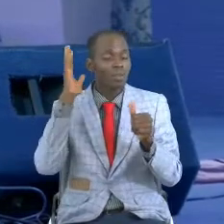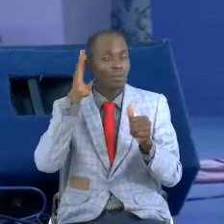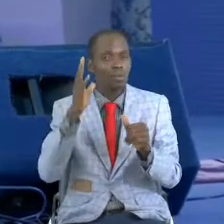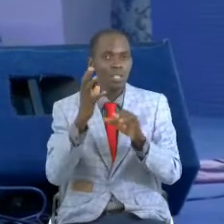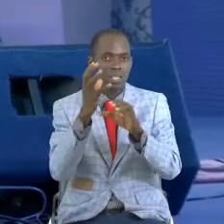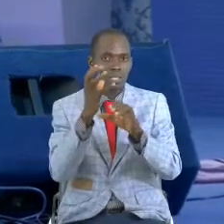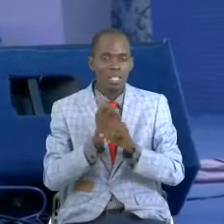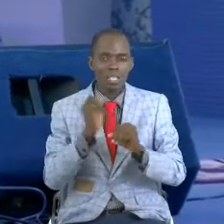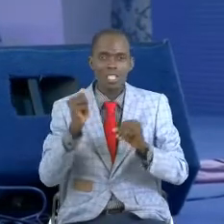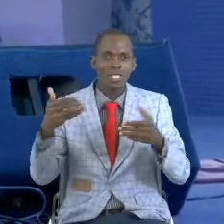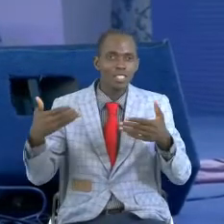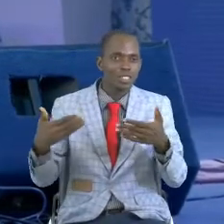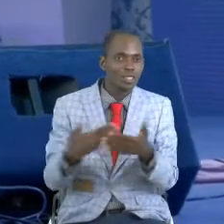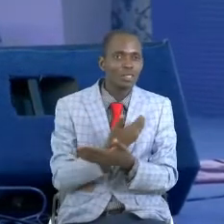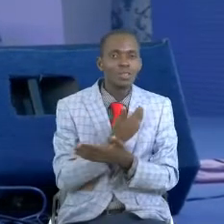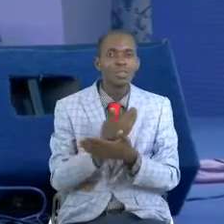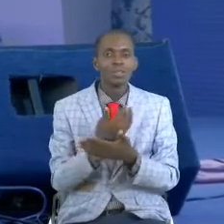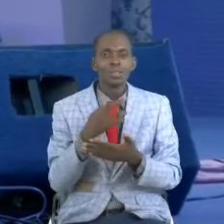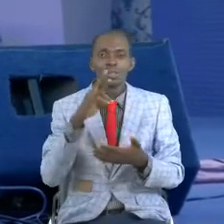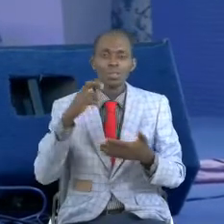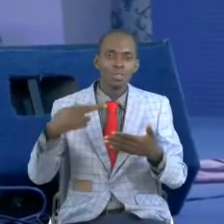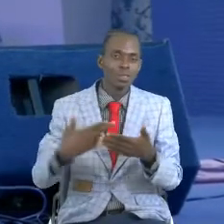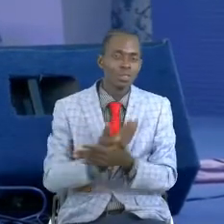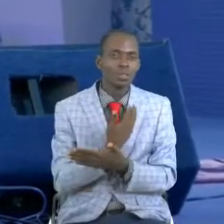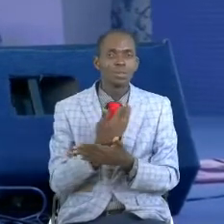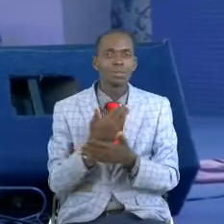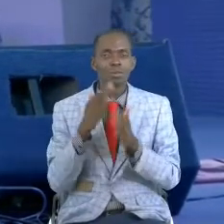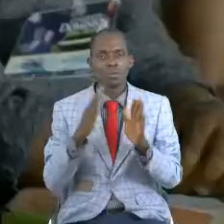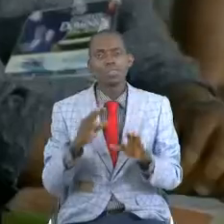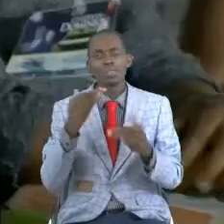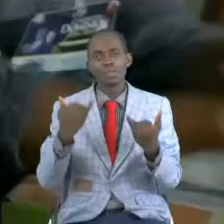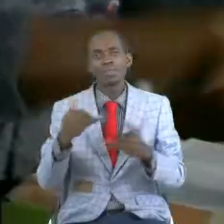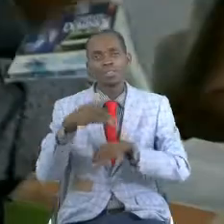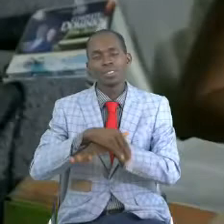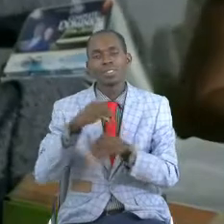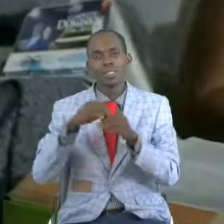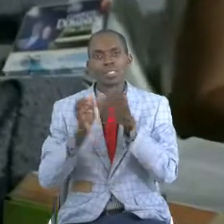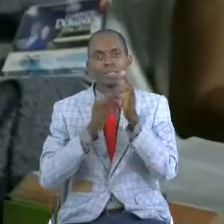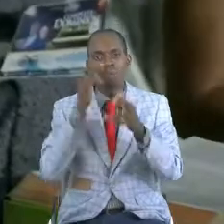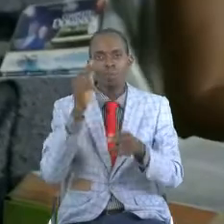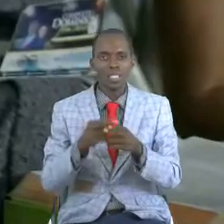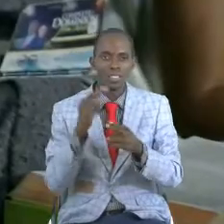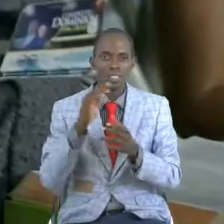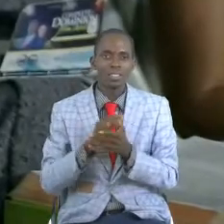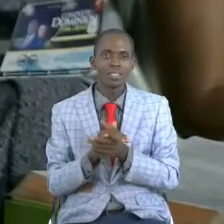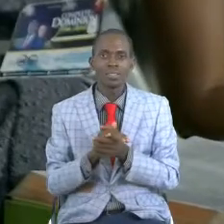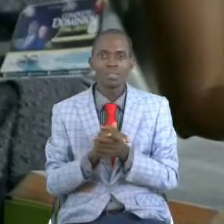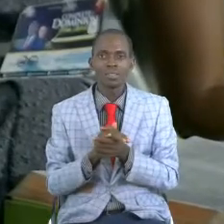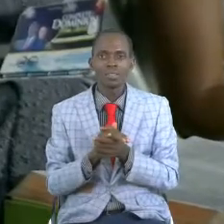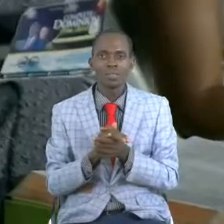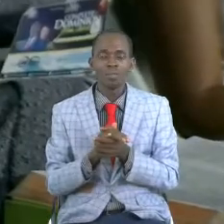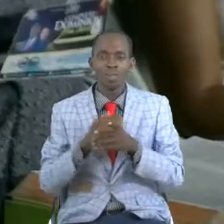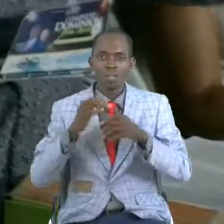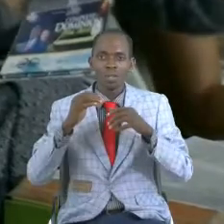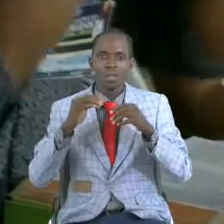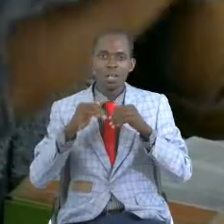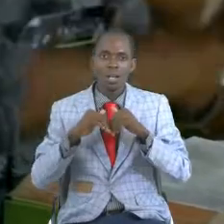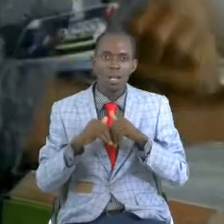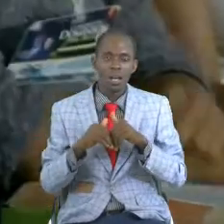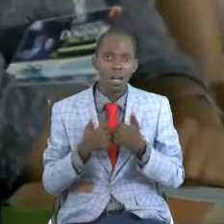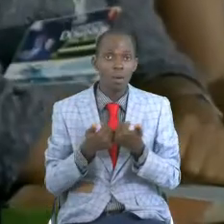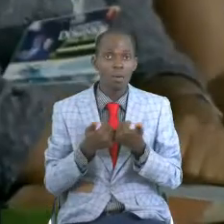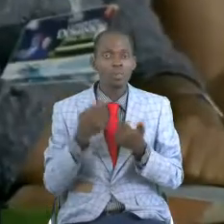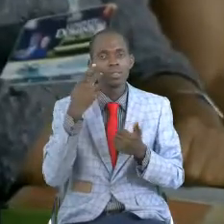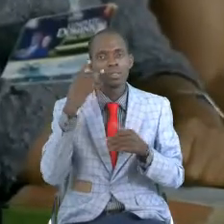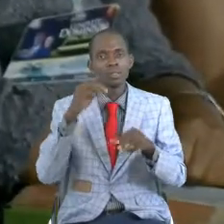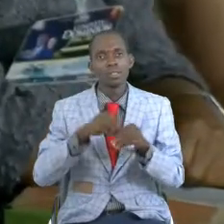new renewal tonight in Jesus' name. How? Matthew chapter 8.